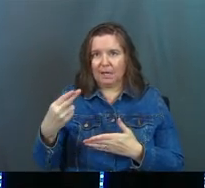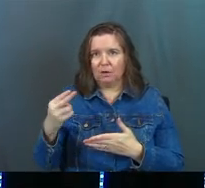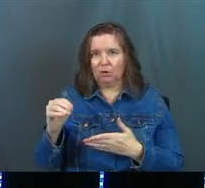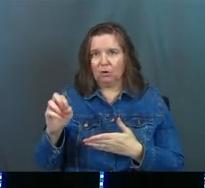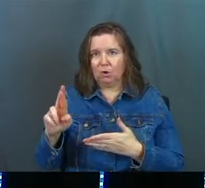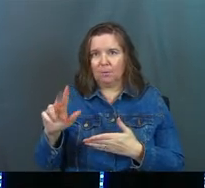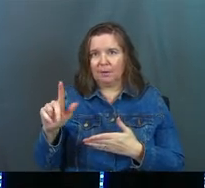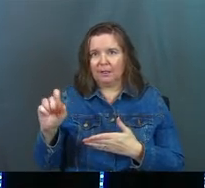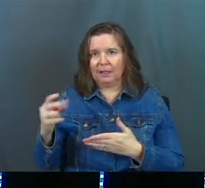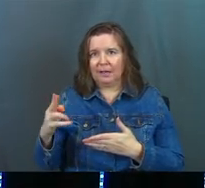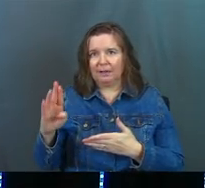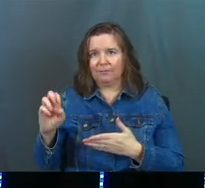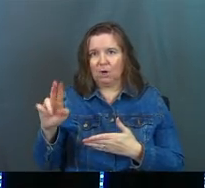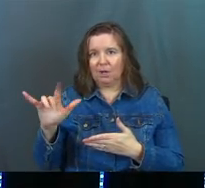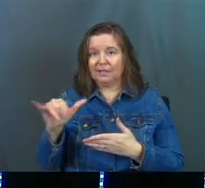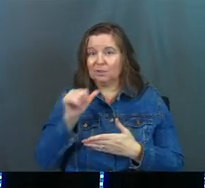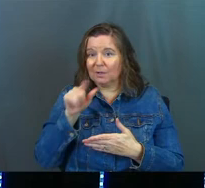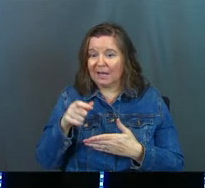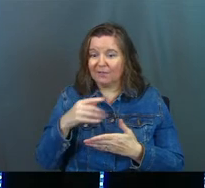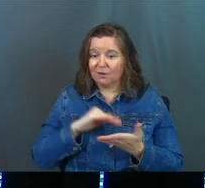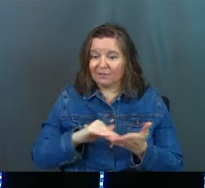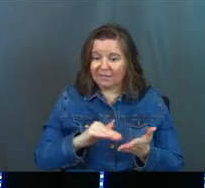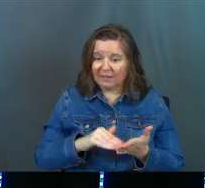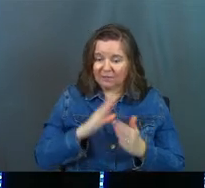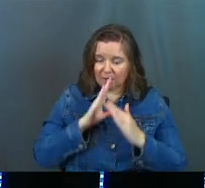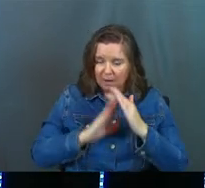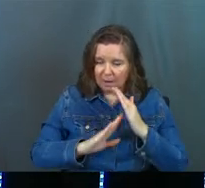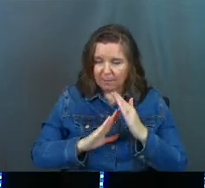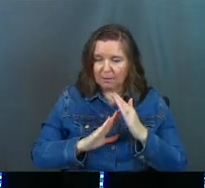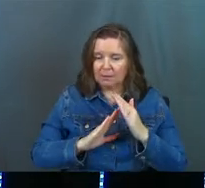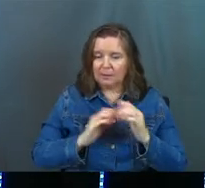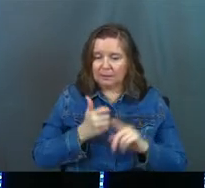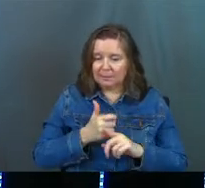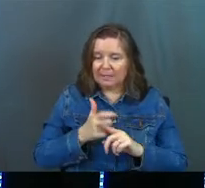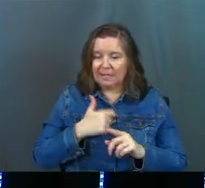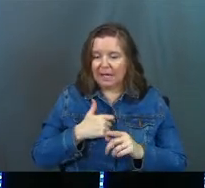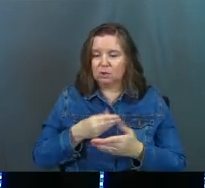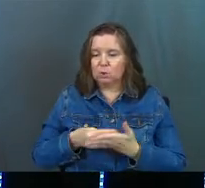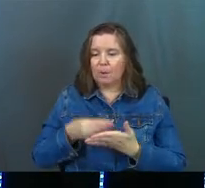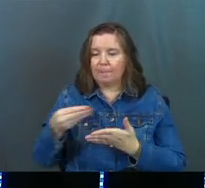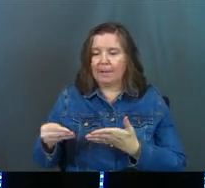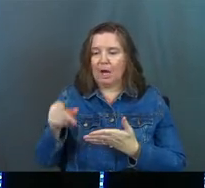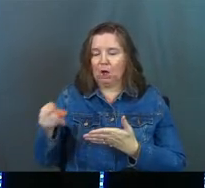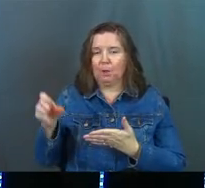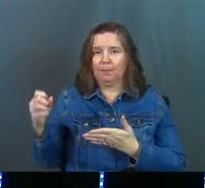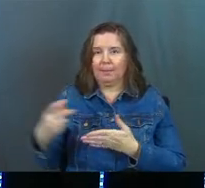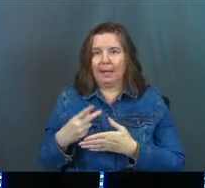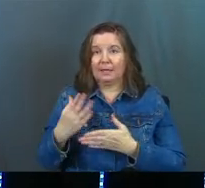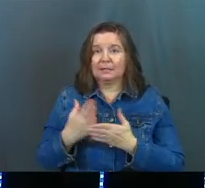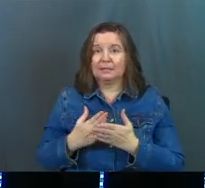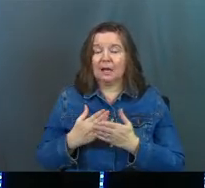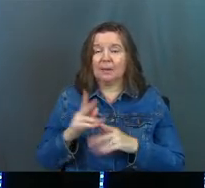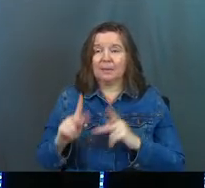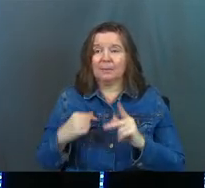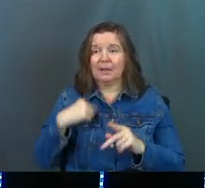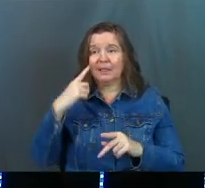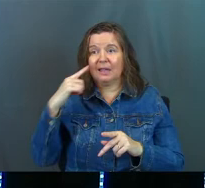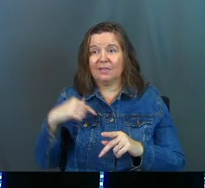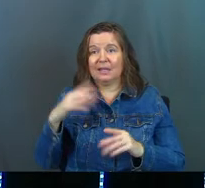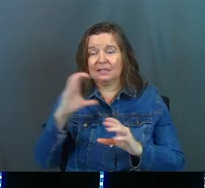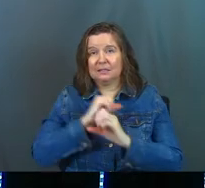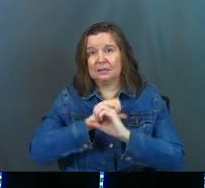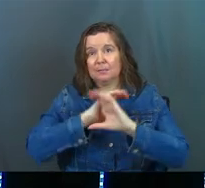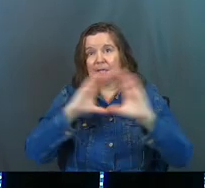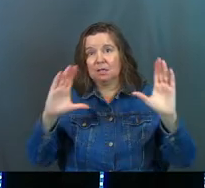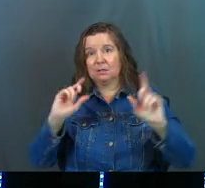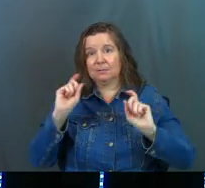and a lethic of barley. So he doesn't just have to forgive and humble and humiliate himself. He has to buy her back. Some scholars even think that this